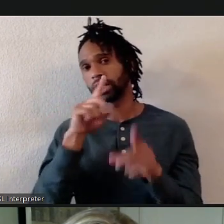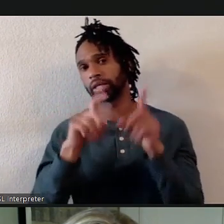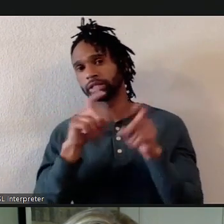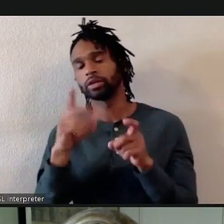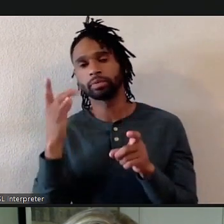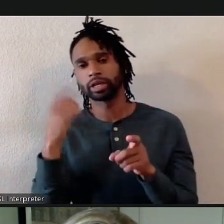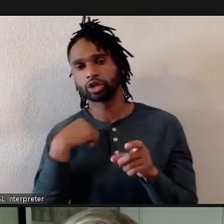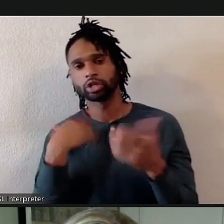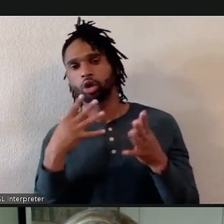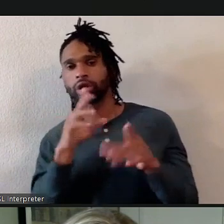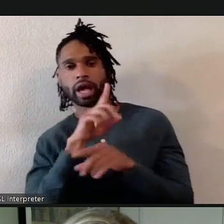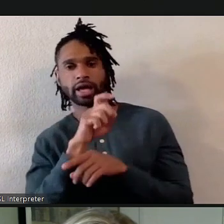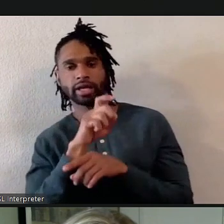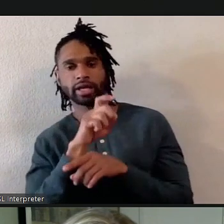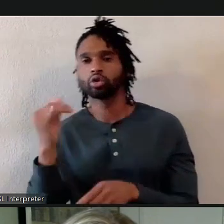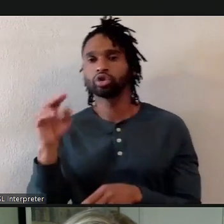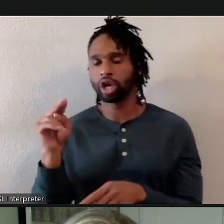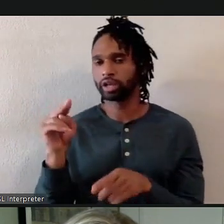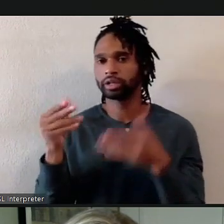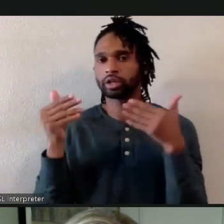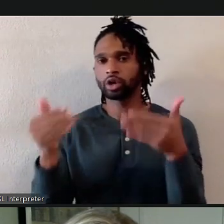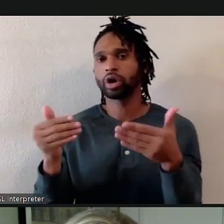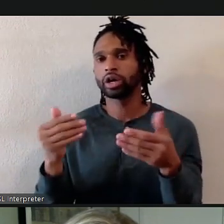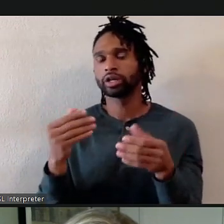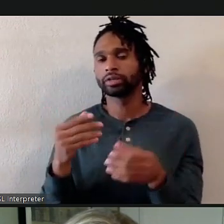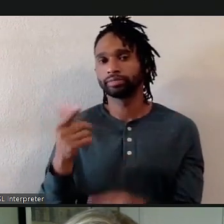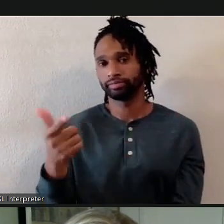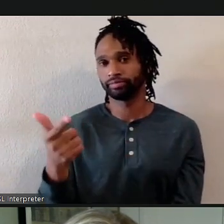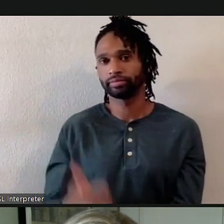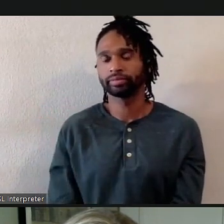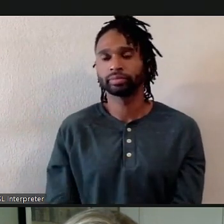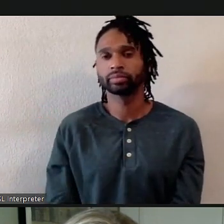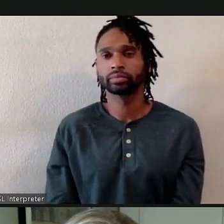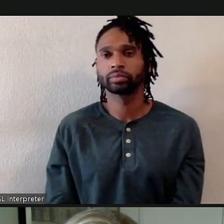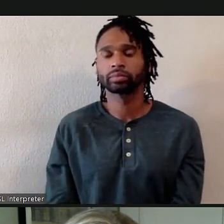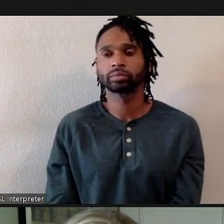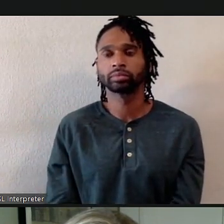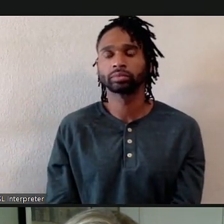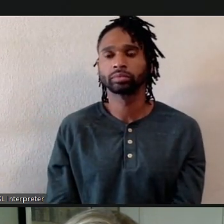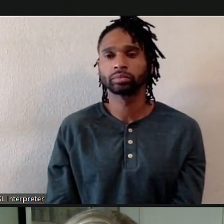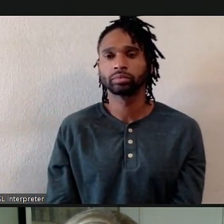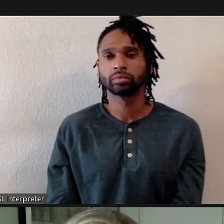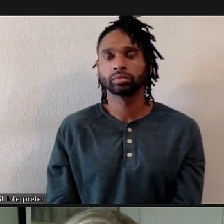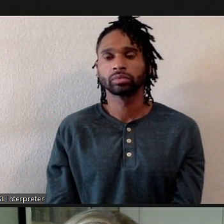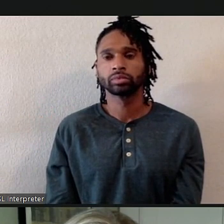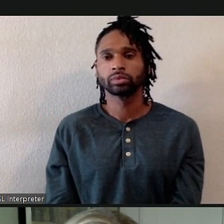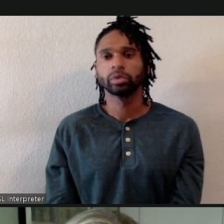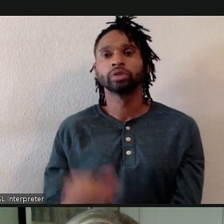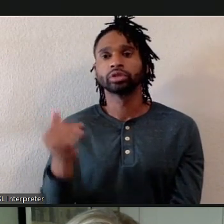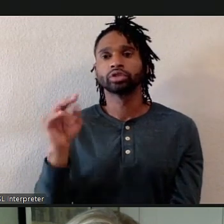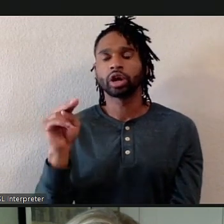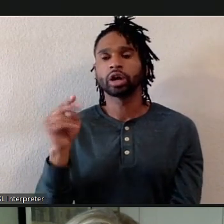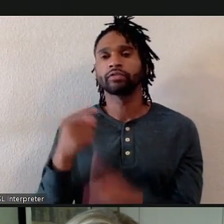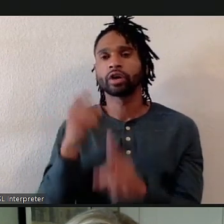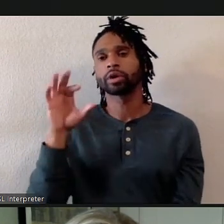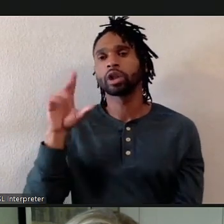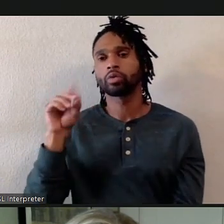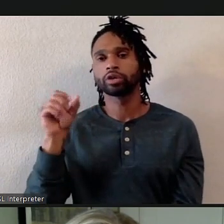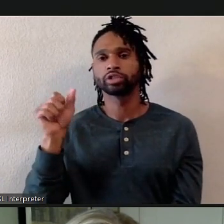one before. So John, I'm going to go ahead and take it over to you. Great, thanks. This is John Ingold from the Colorado